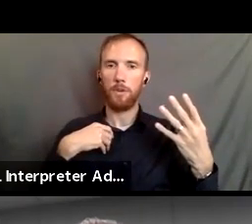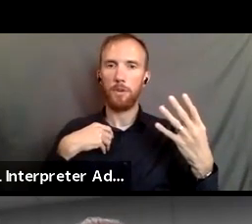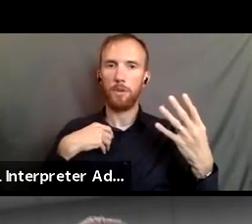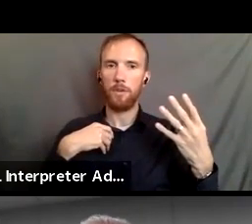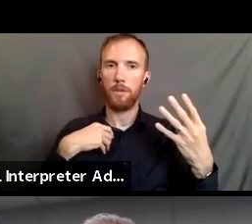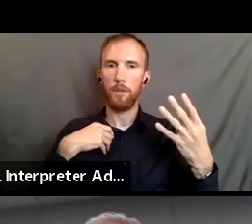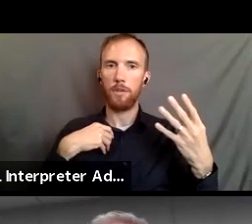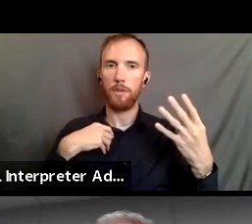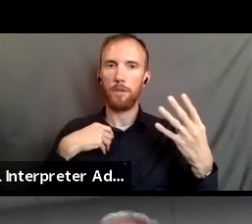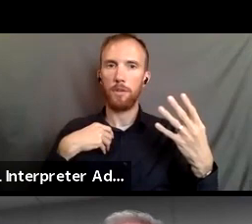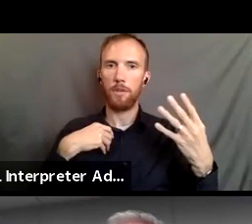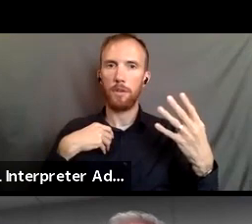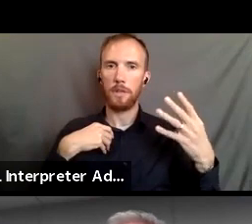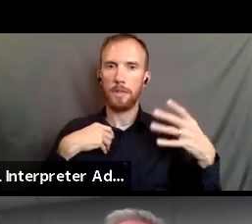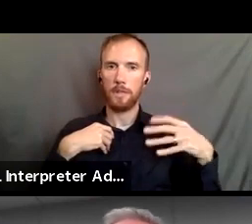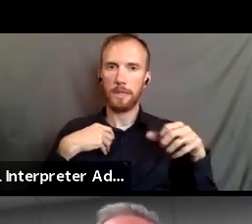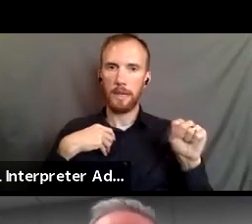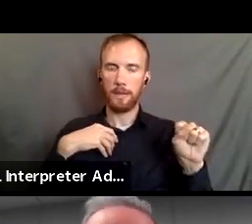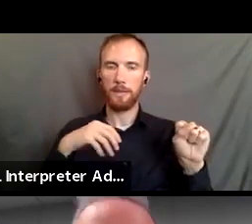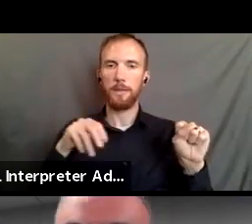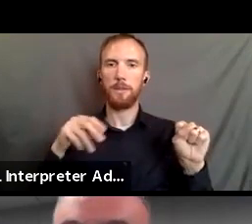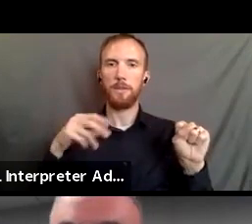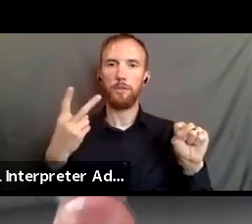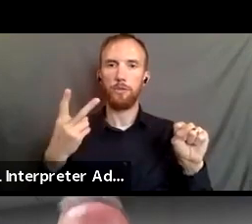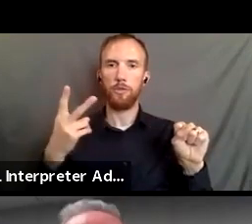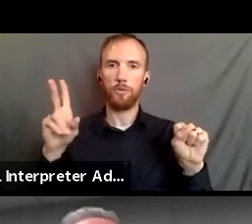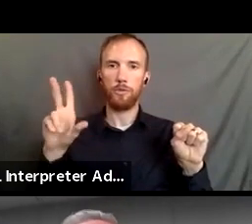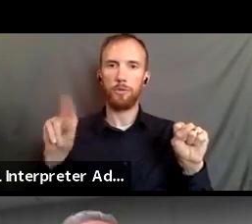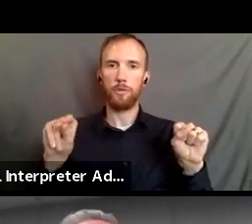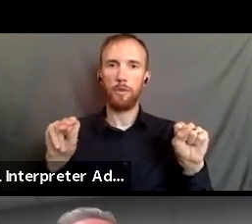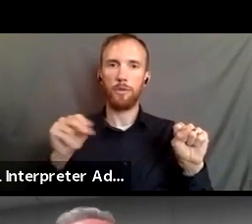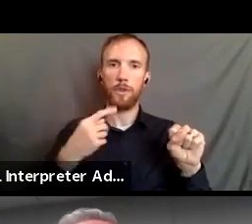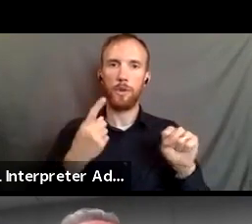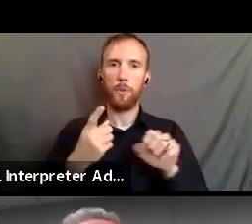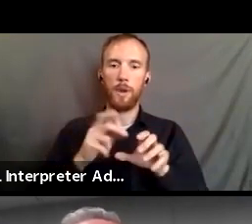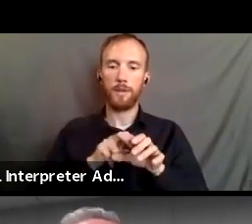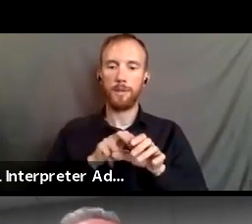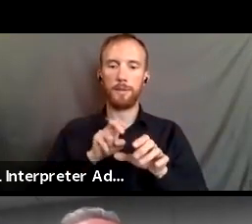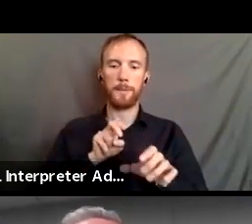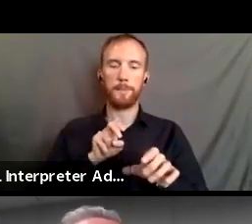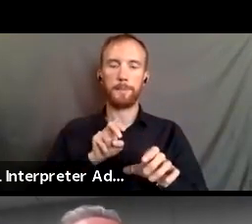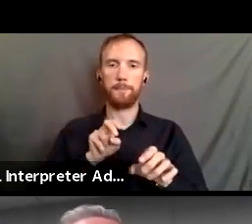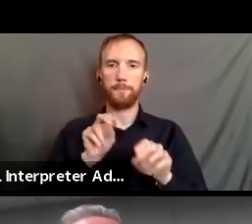two nays and we have one abstention